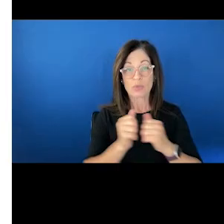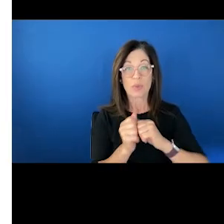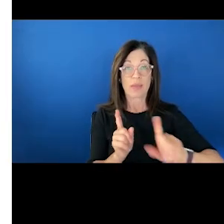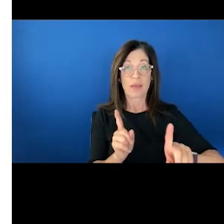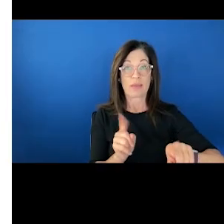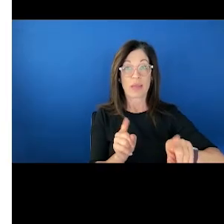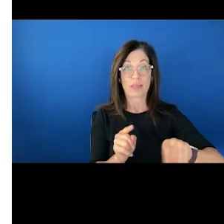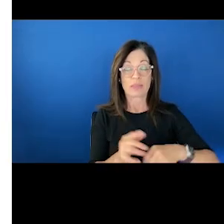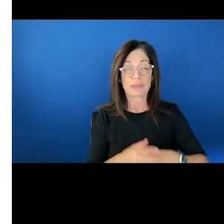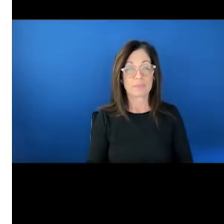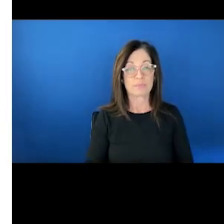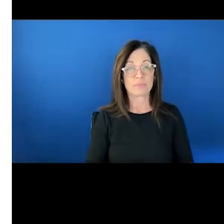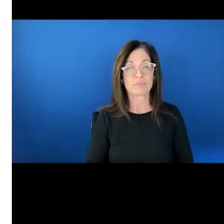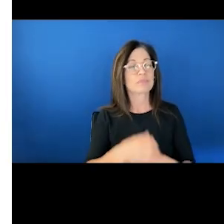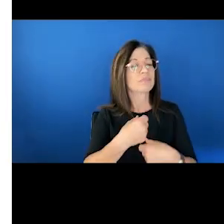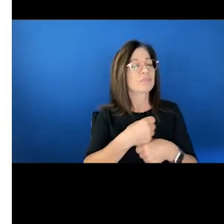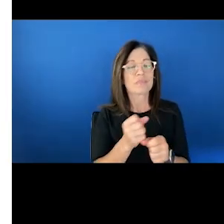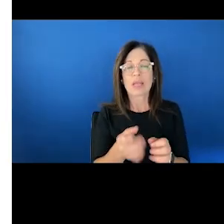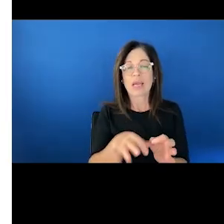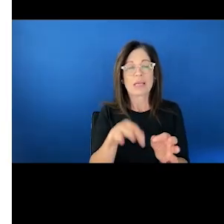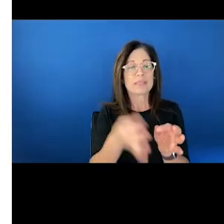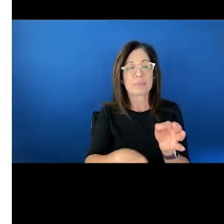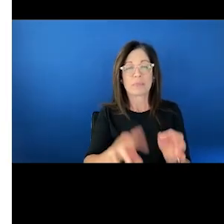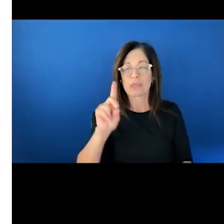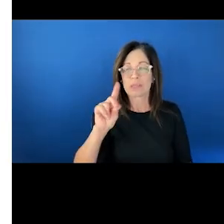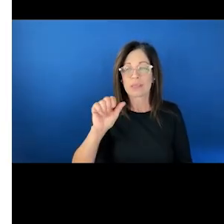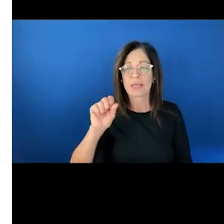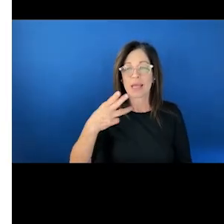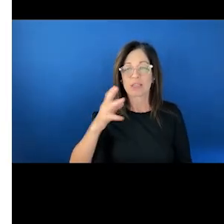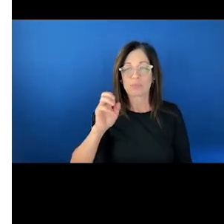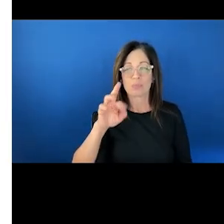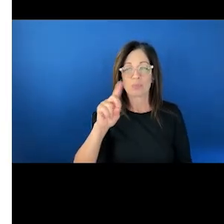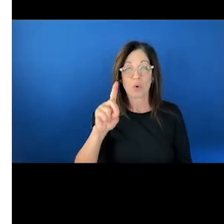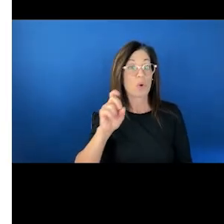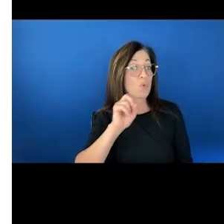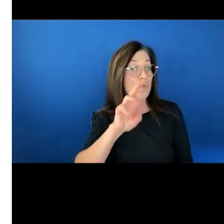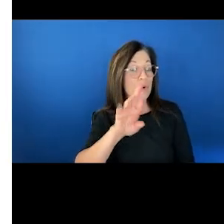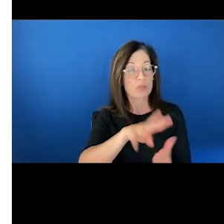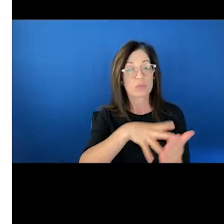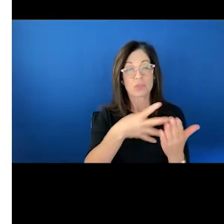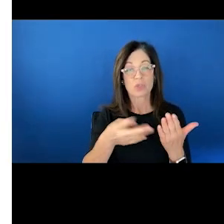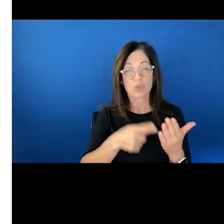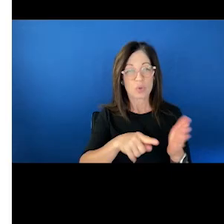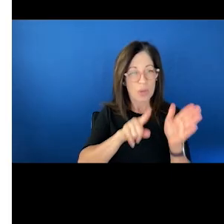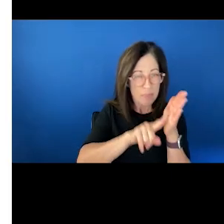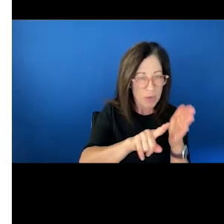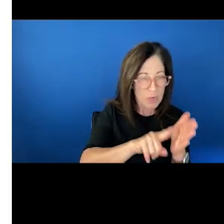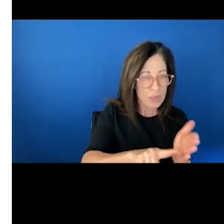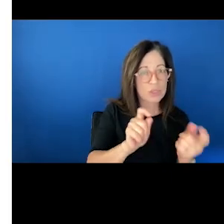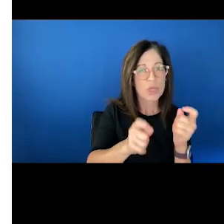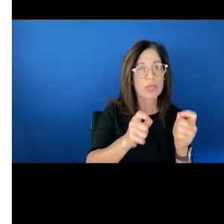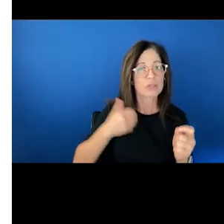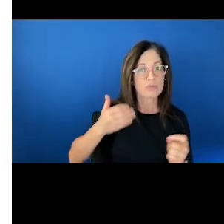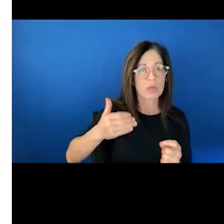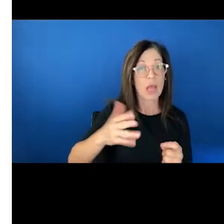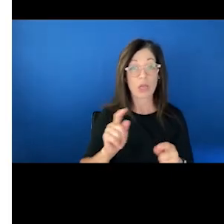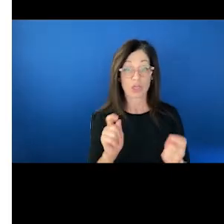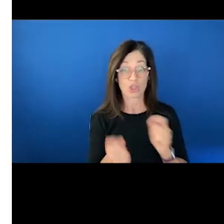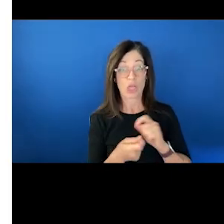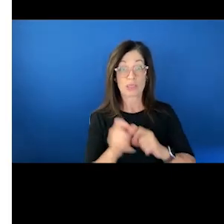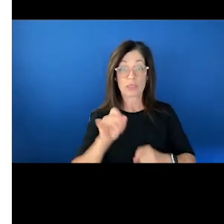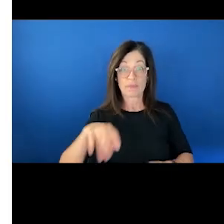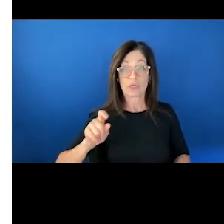attendance. Create a simple dashboard or spreadsheet so you can monitor changes regularly and adjust if needed.